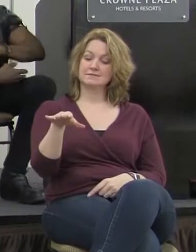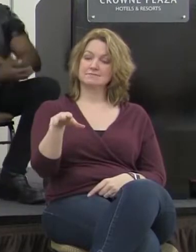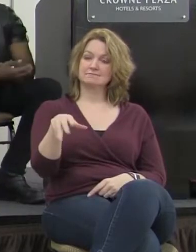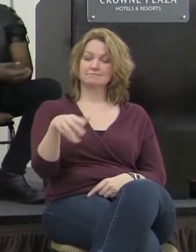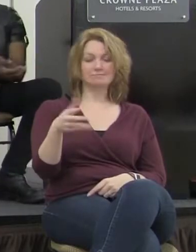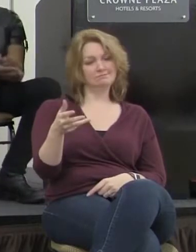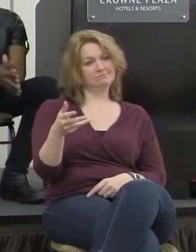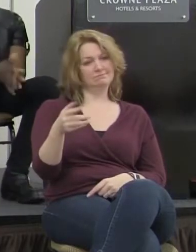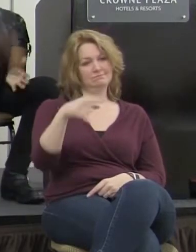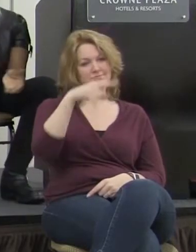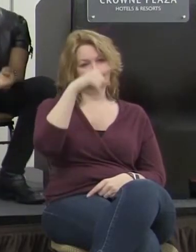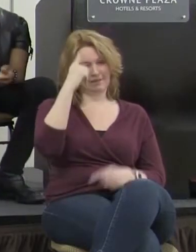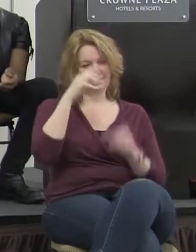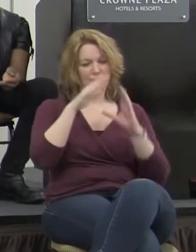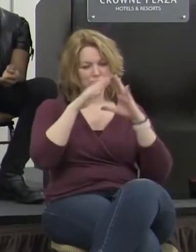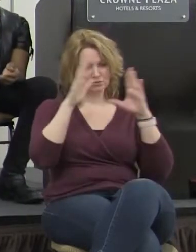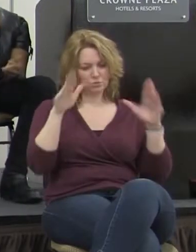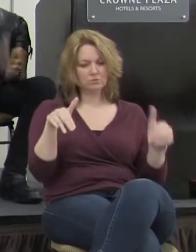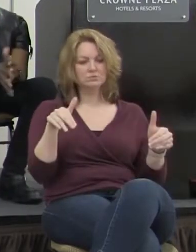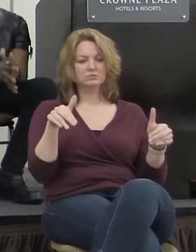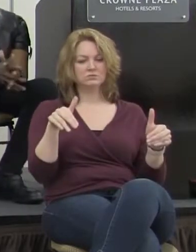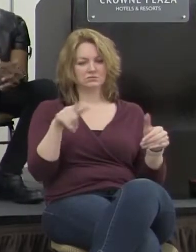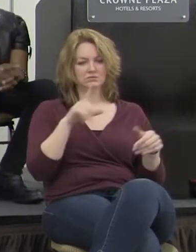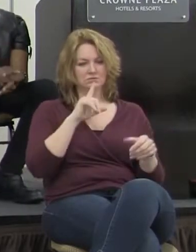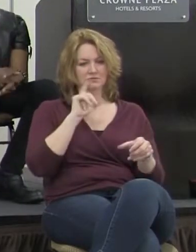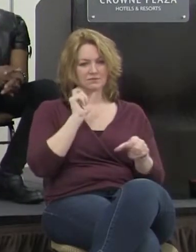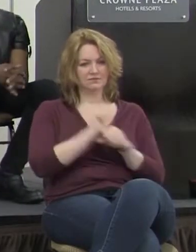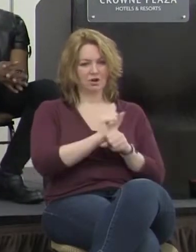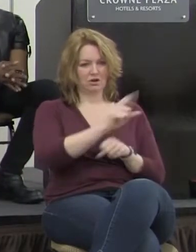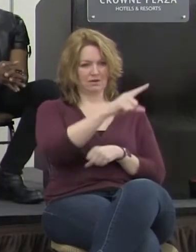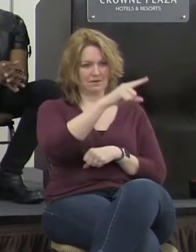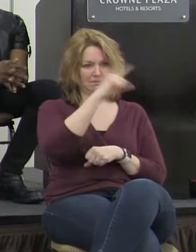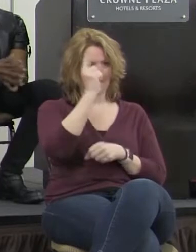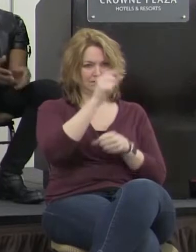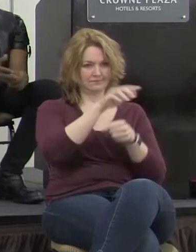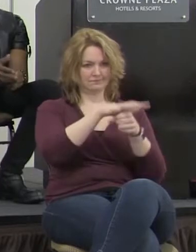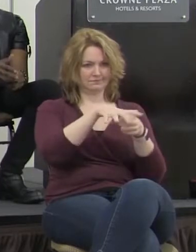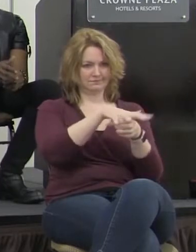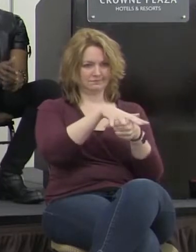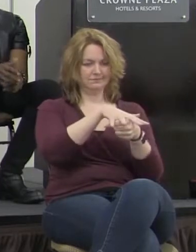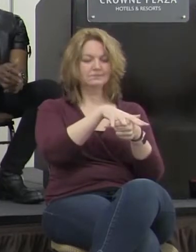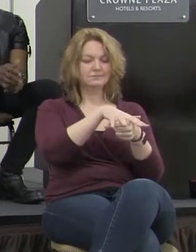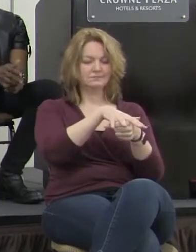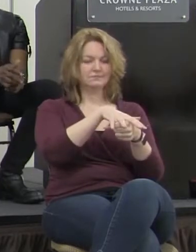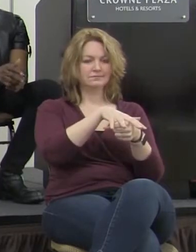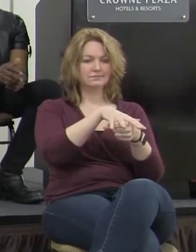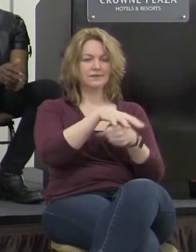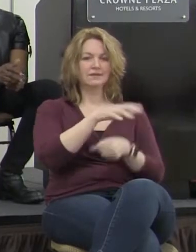I was raised in a black household in a very, very black neighborhood. And